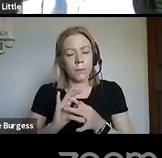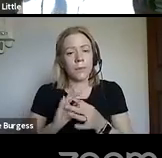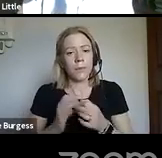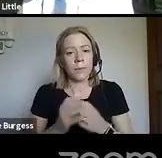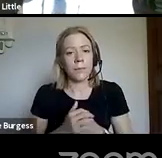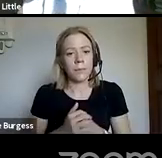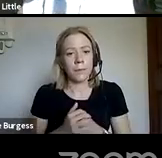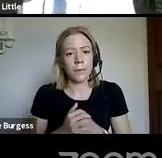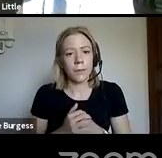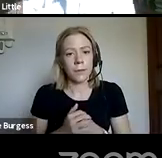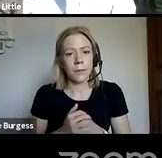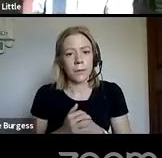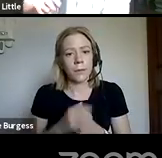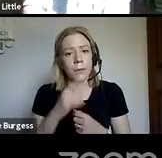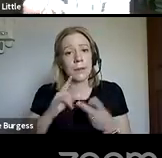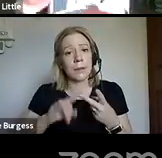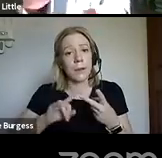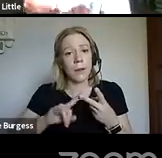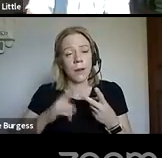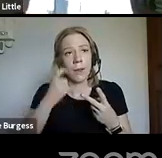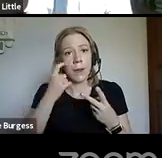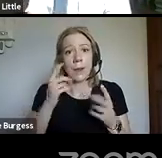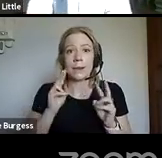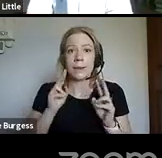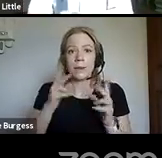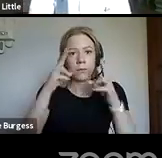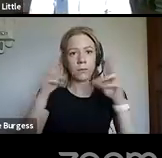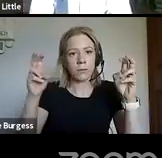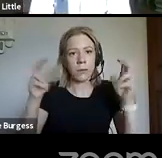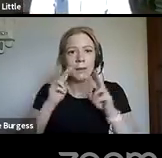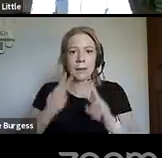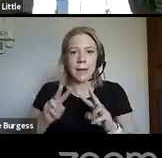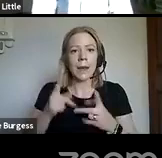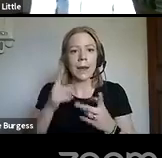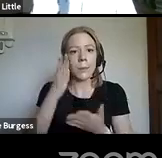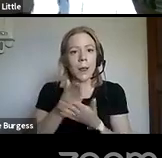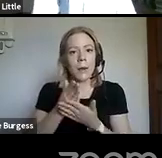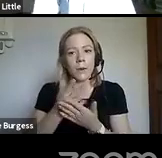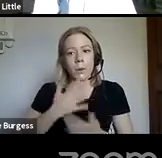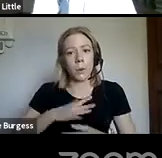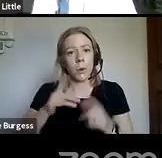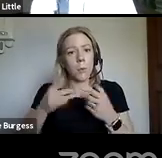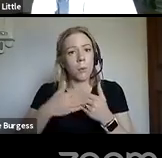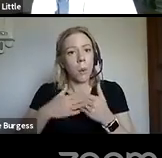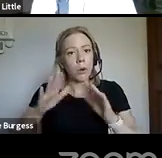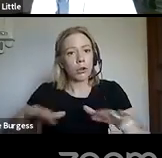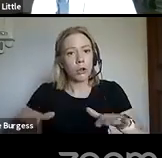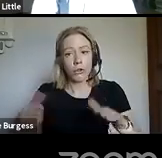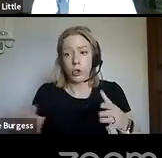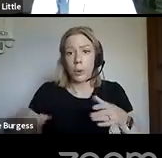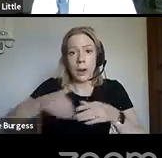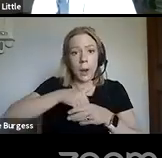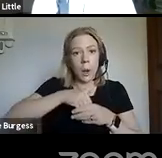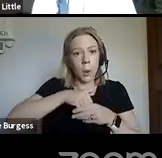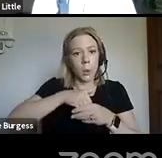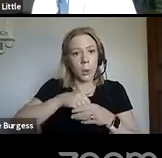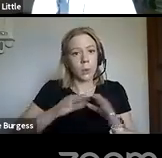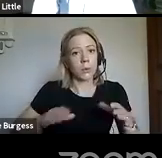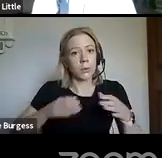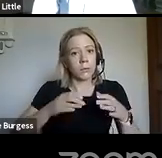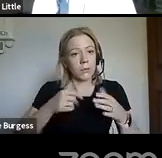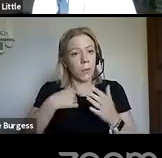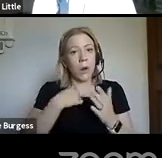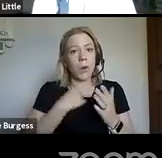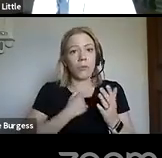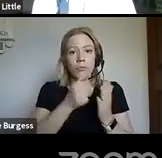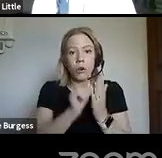think seeing is believing. So we need to get children to join more quality, inclusive early childhood development education